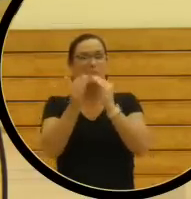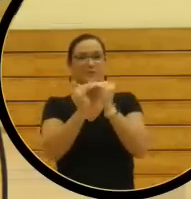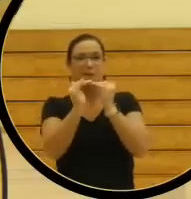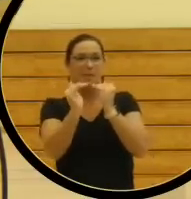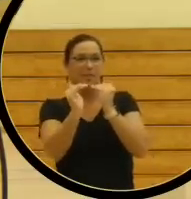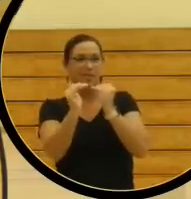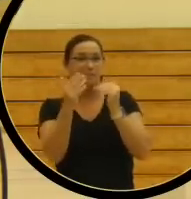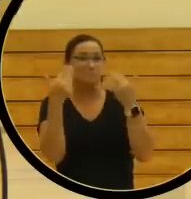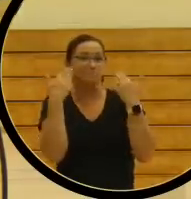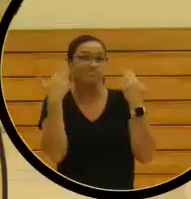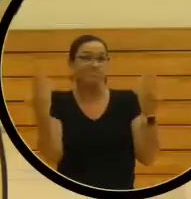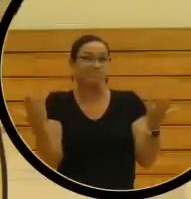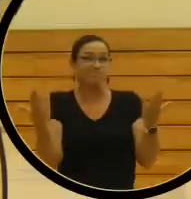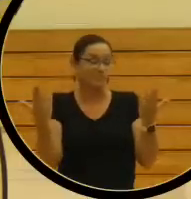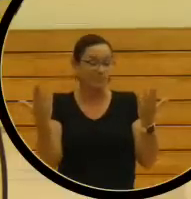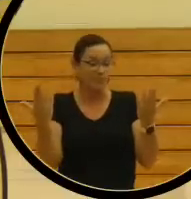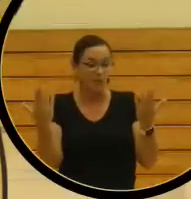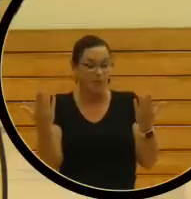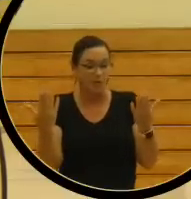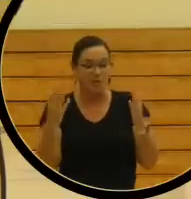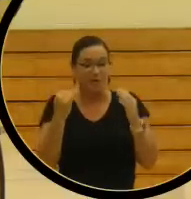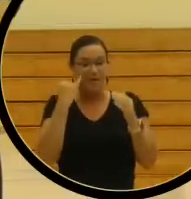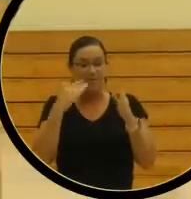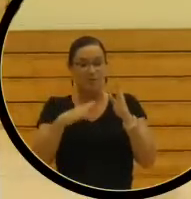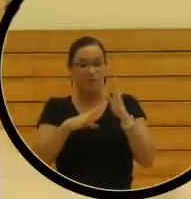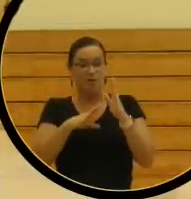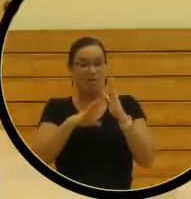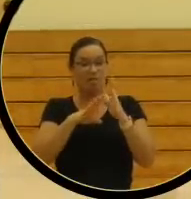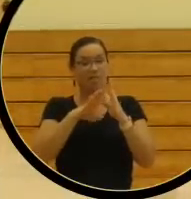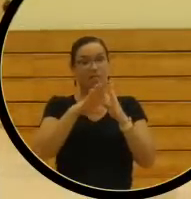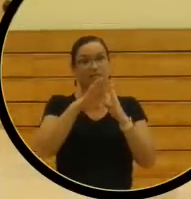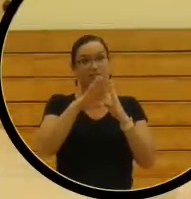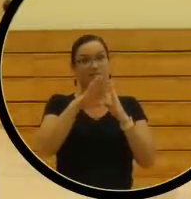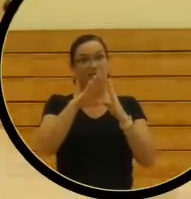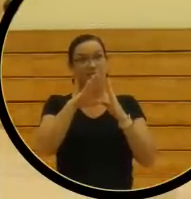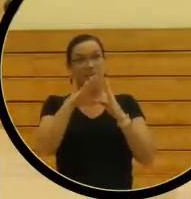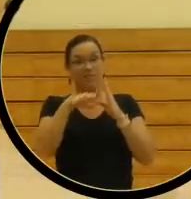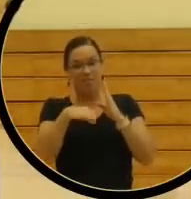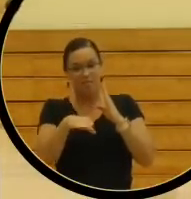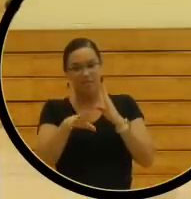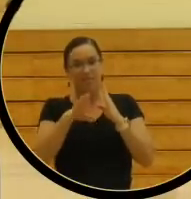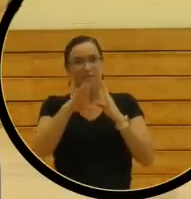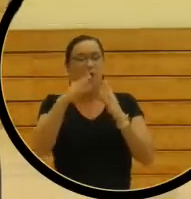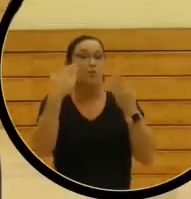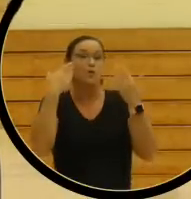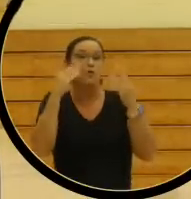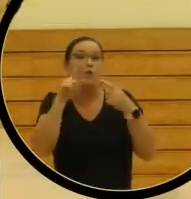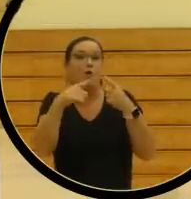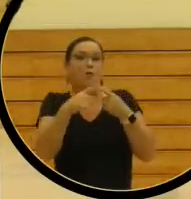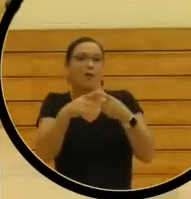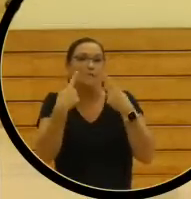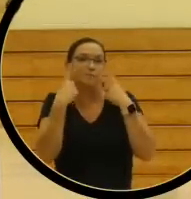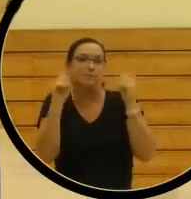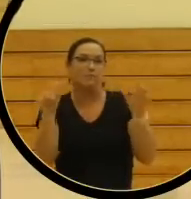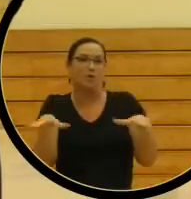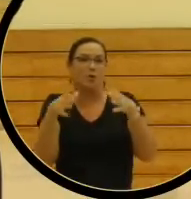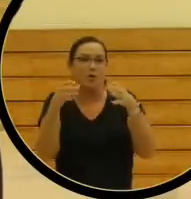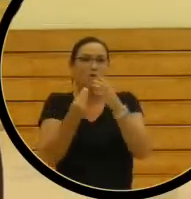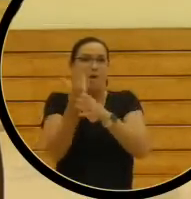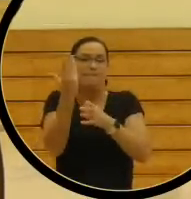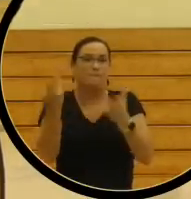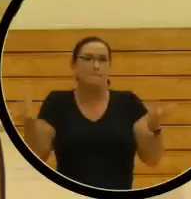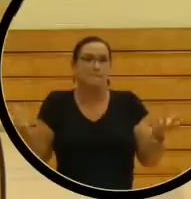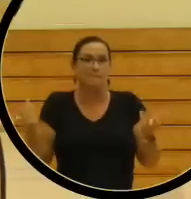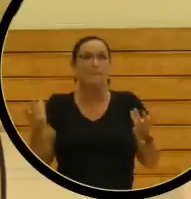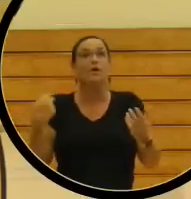but we don't know what upturn is going to just keep going to the point that it erupts. So we're going to be doing this again and